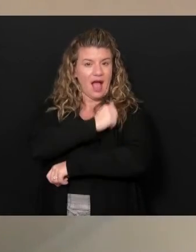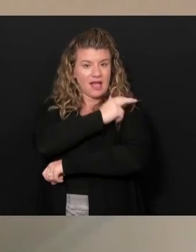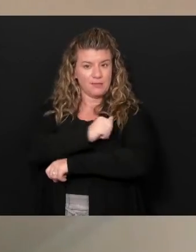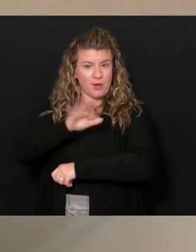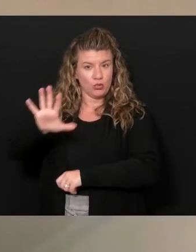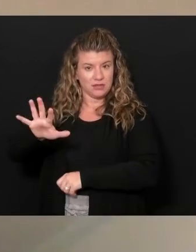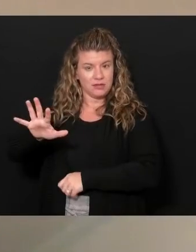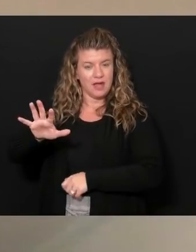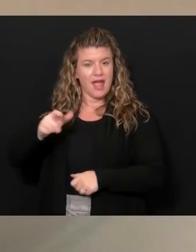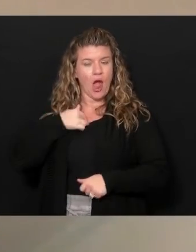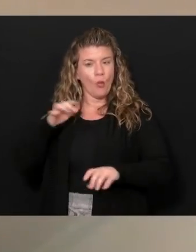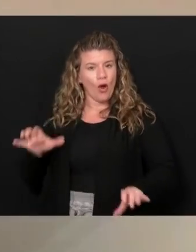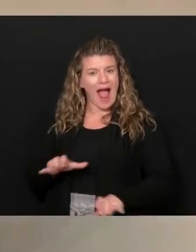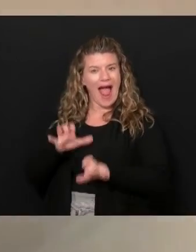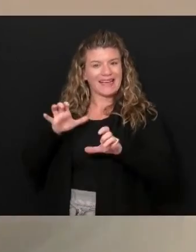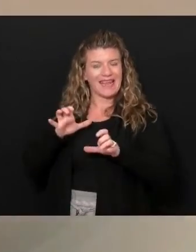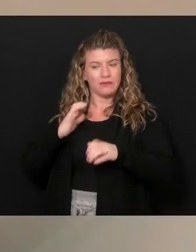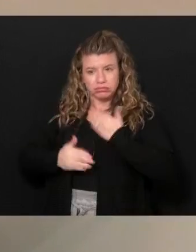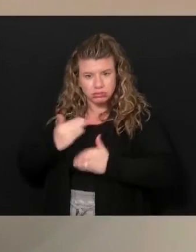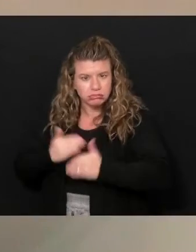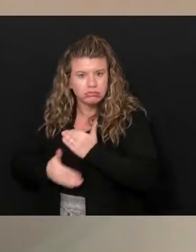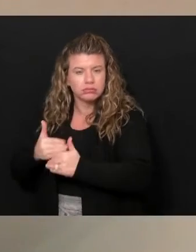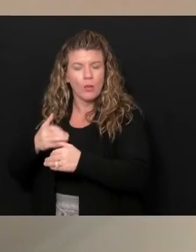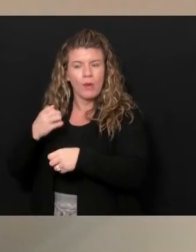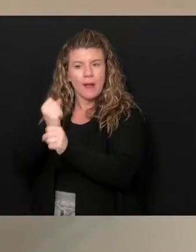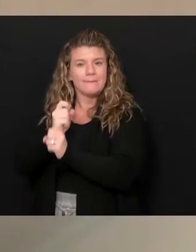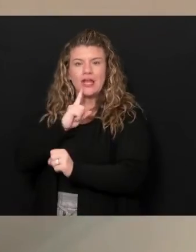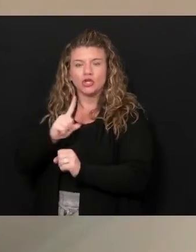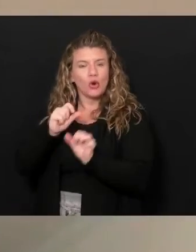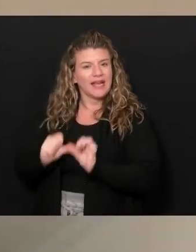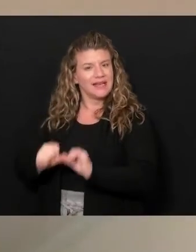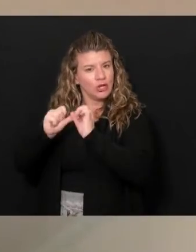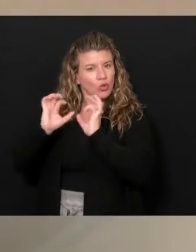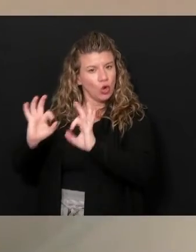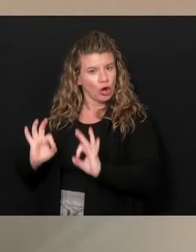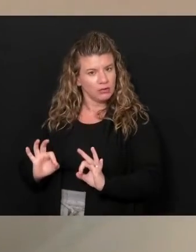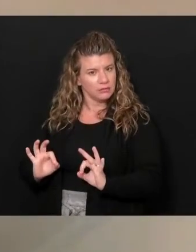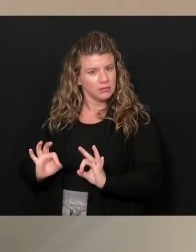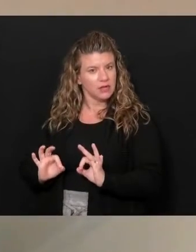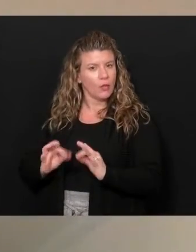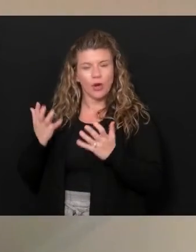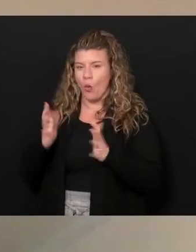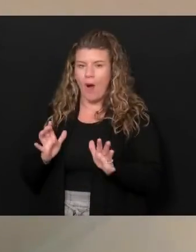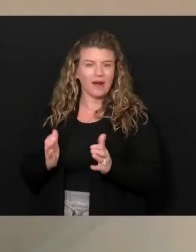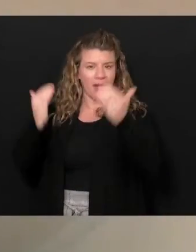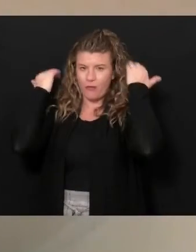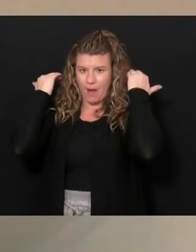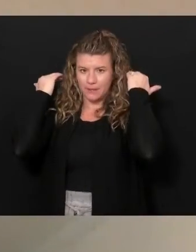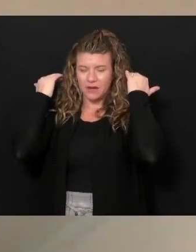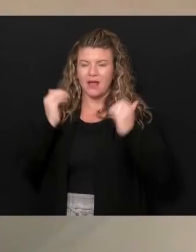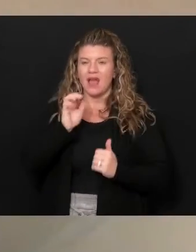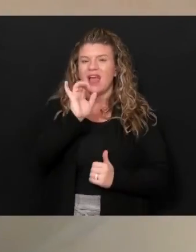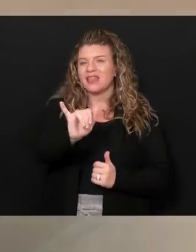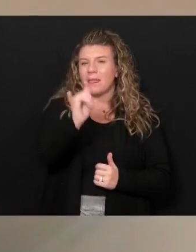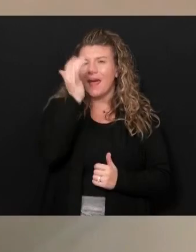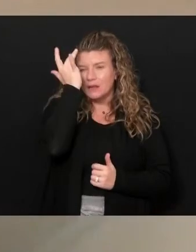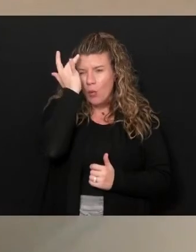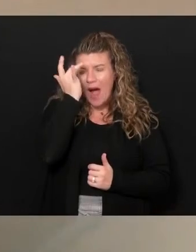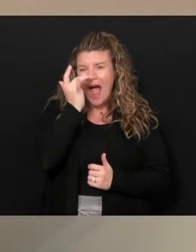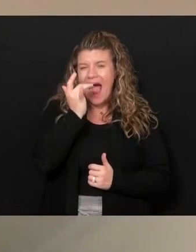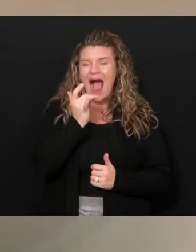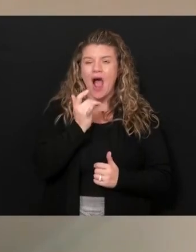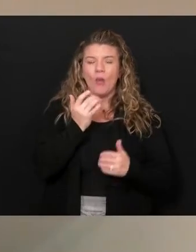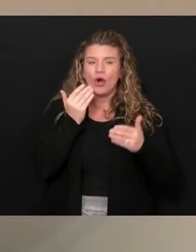and we're acting very aggressively to maintain capacity, as the governor has said. But that's a reason why we need to cut this surge